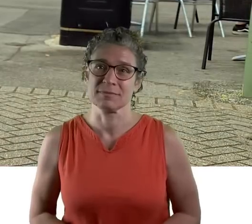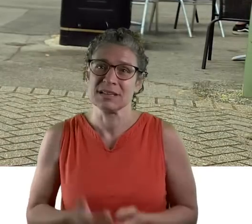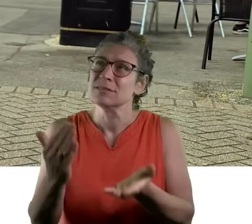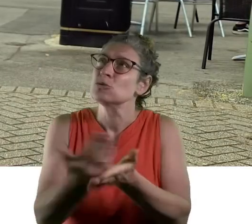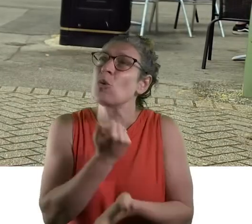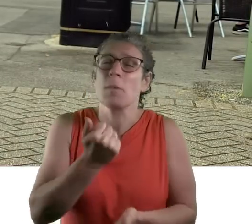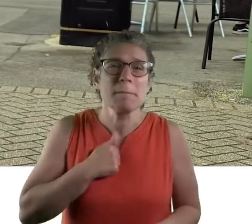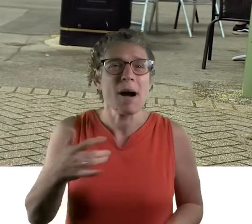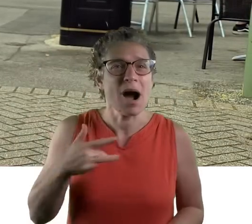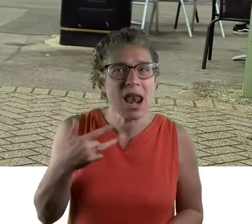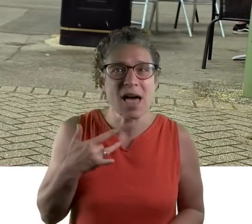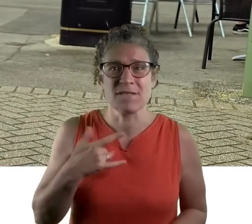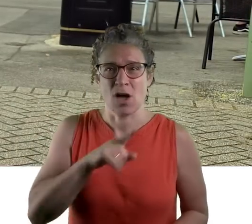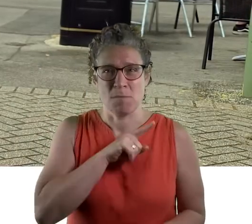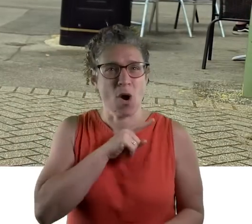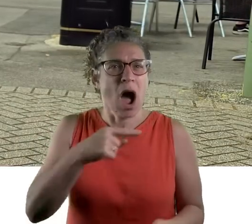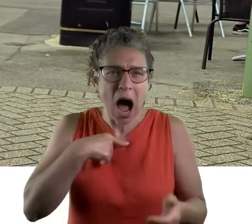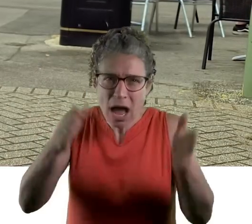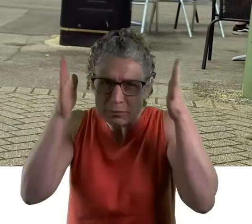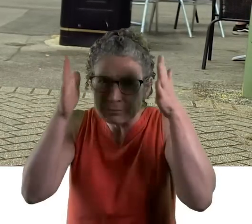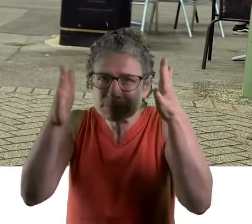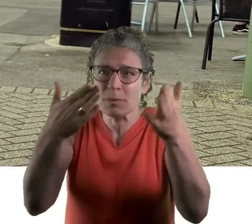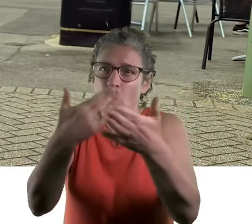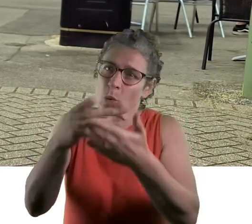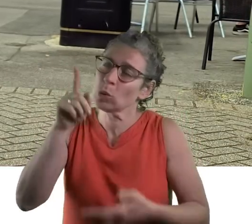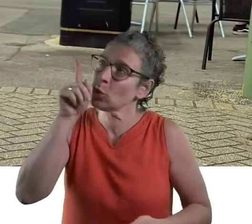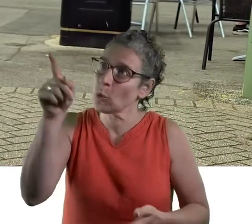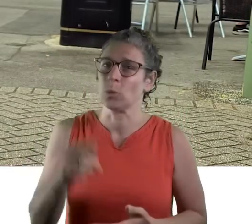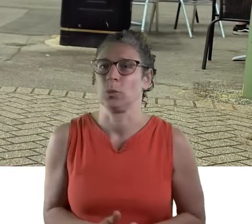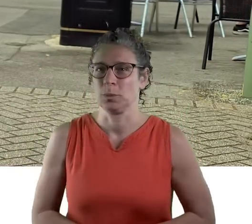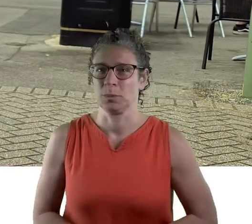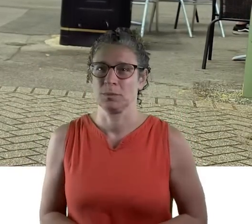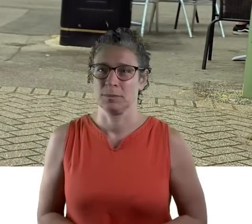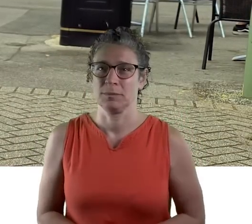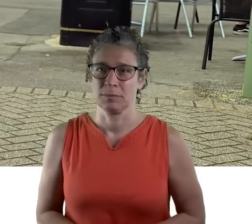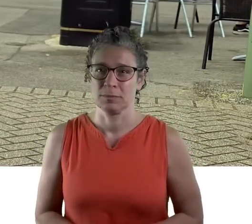Preserve my life, for I am devoted to you.